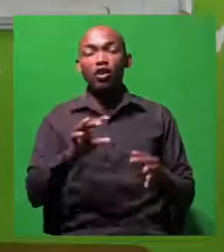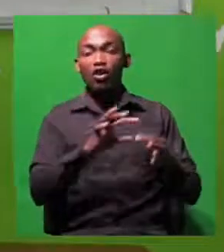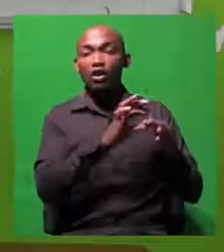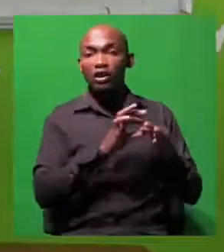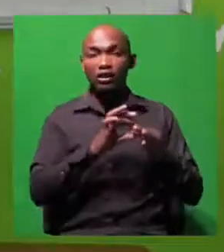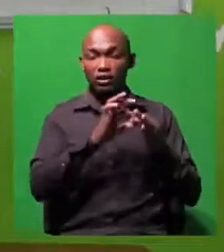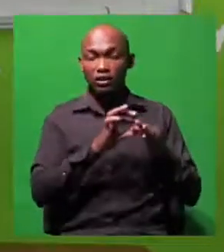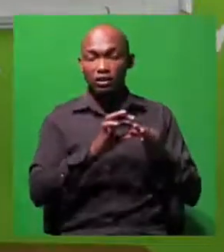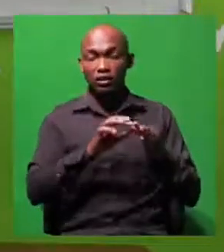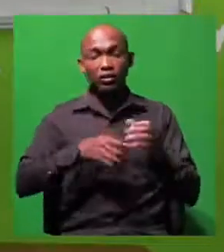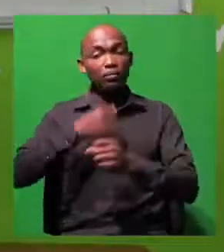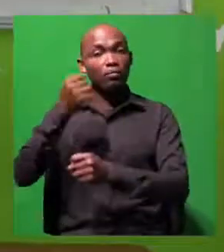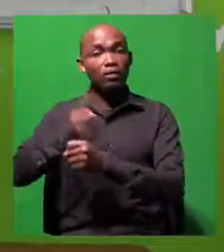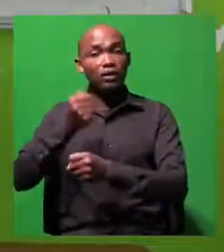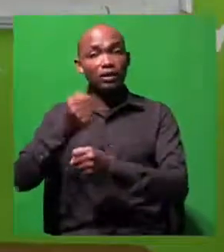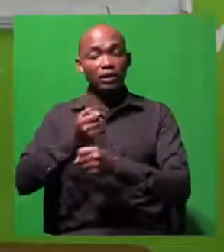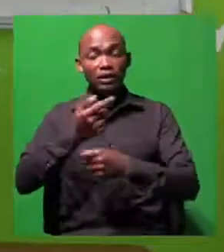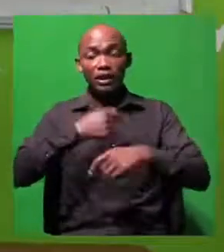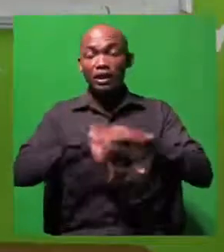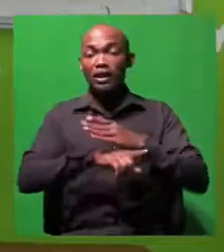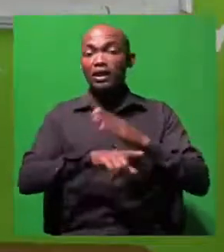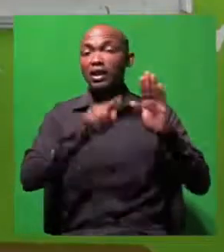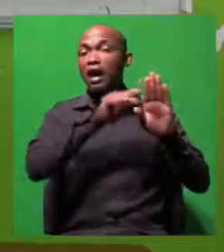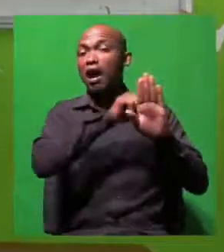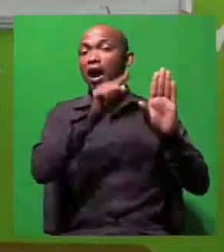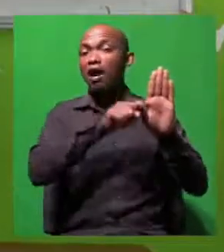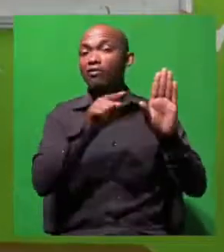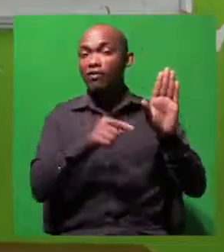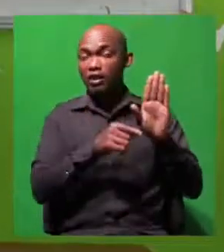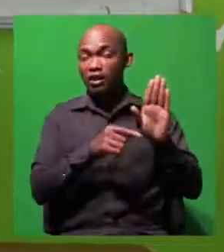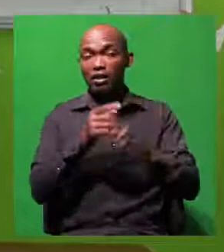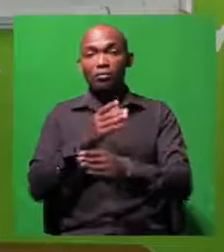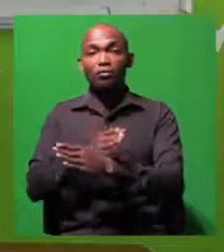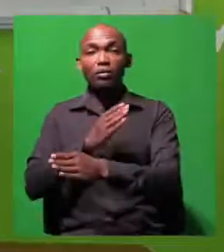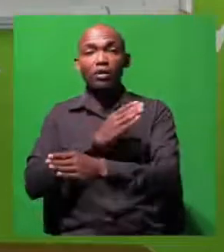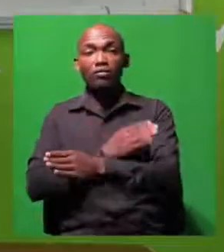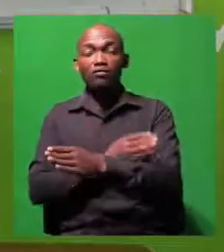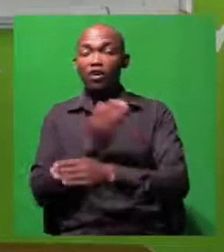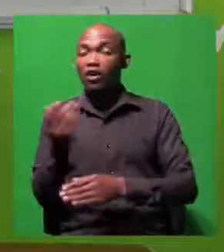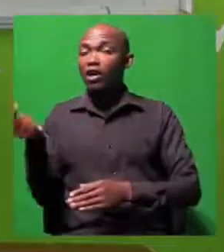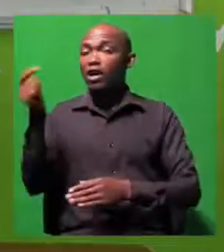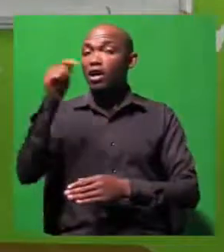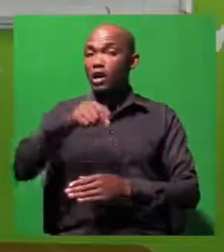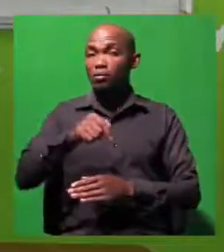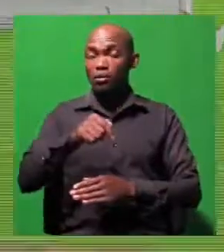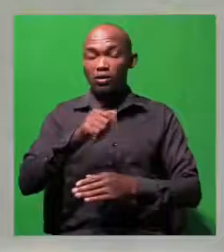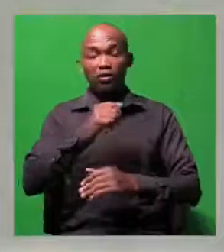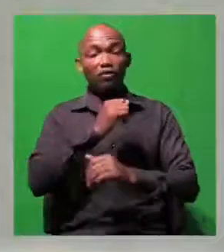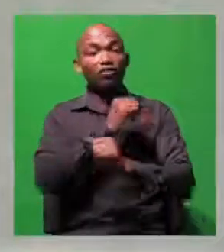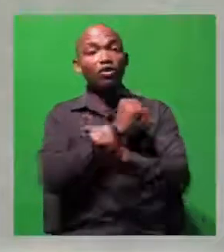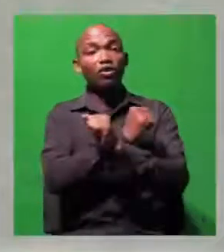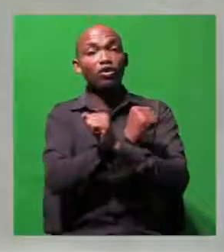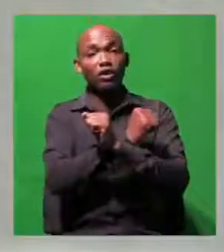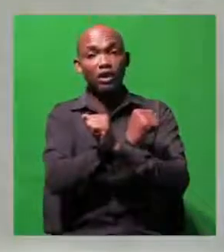practiced by the Africans before the coming of colonialism.